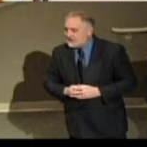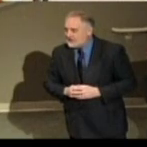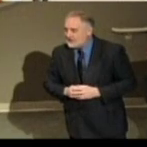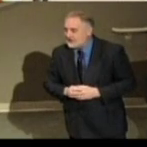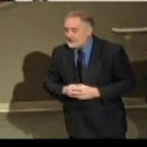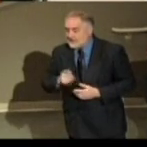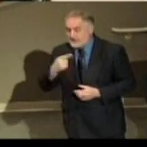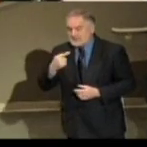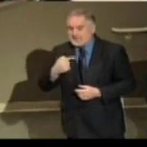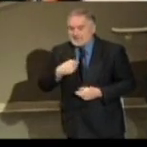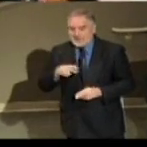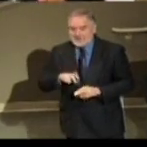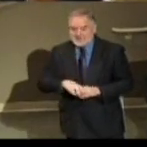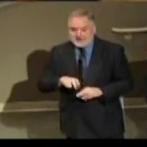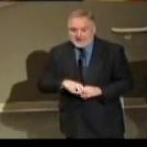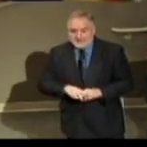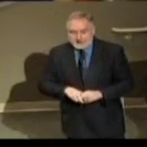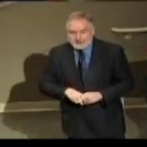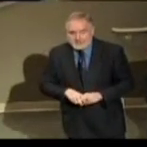And he said, I'm sitting here and